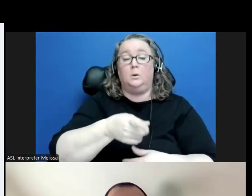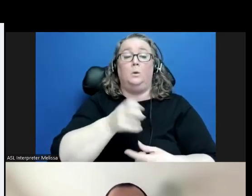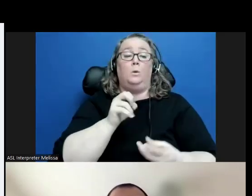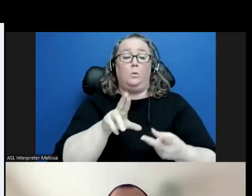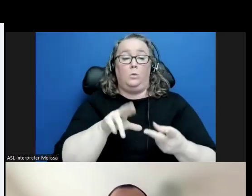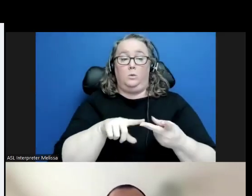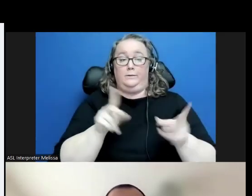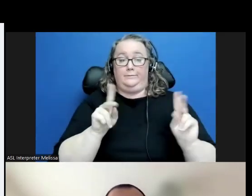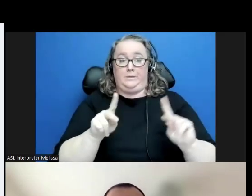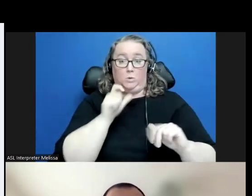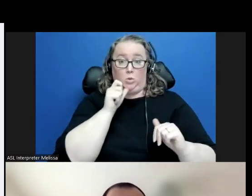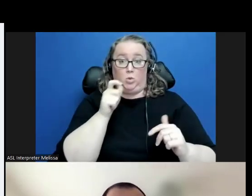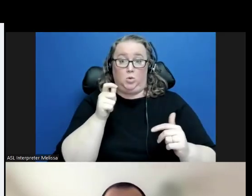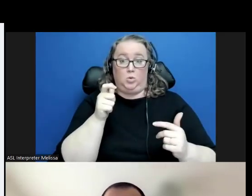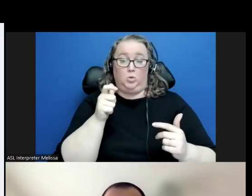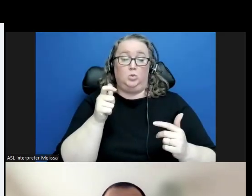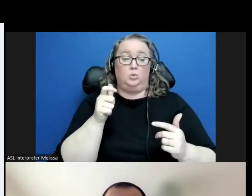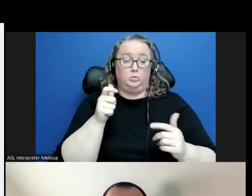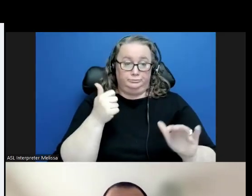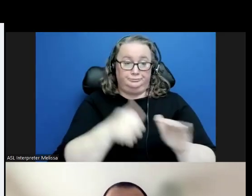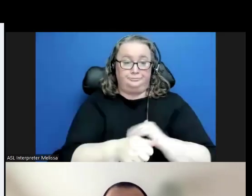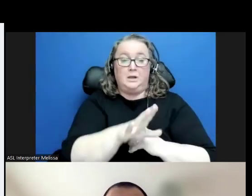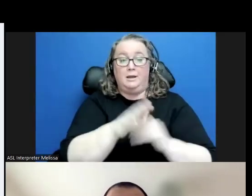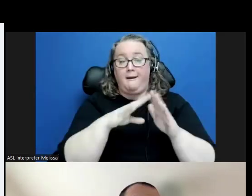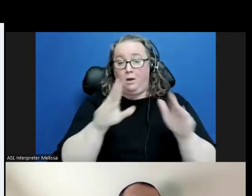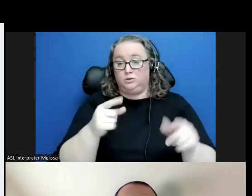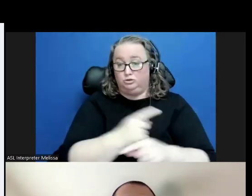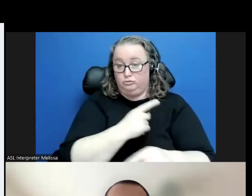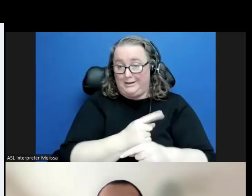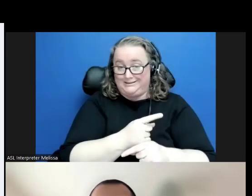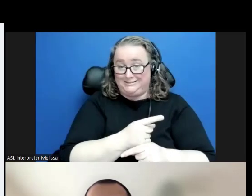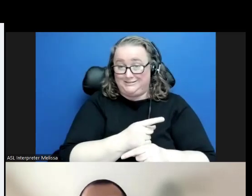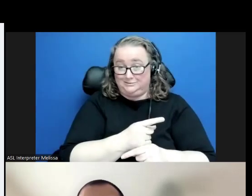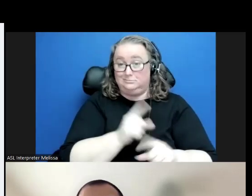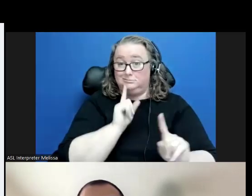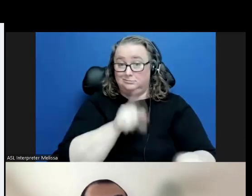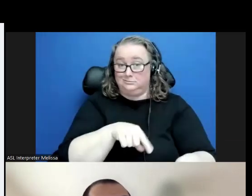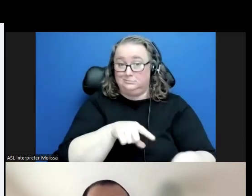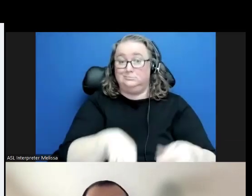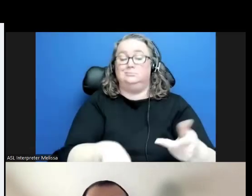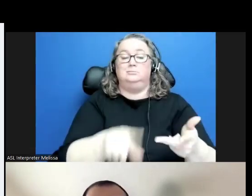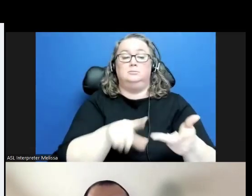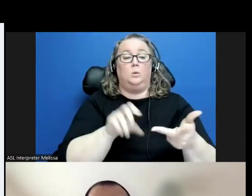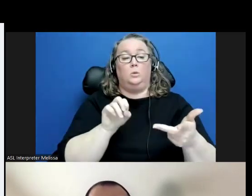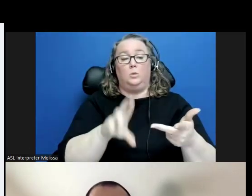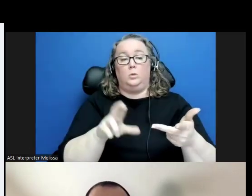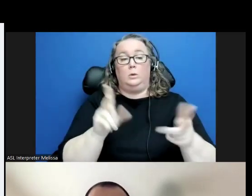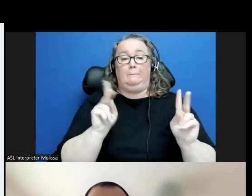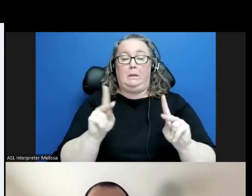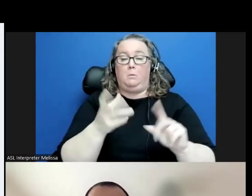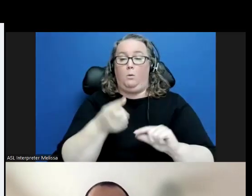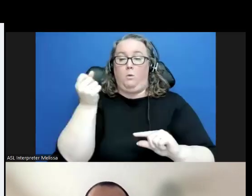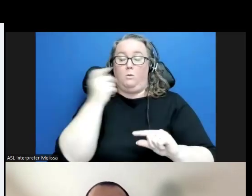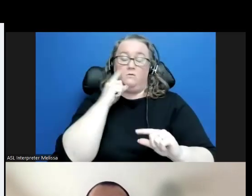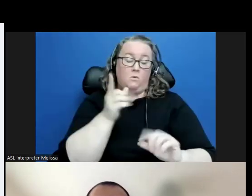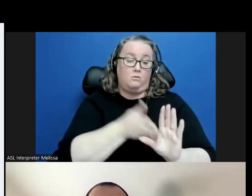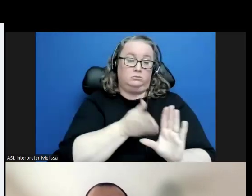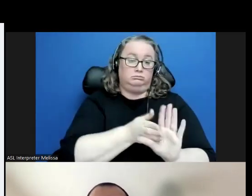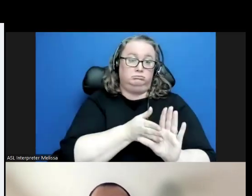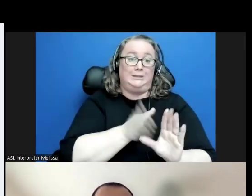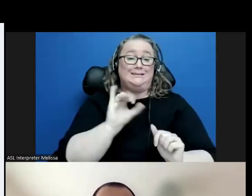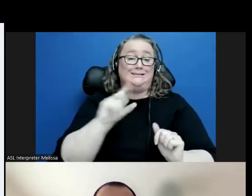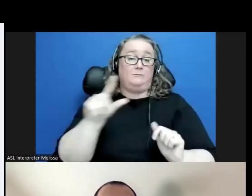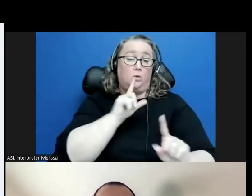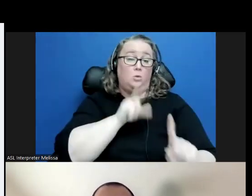who are serving House of Correction sentences, and they may be people who are held only on a psychiatric civil commitment order